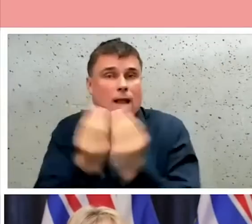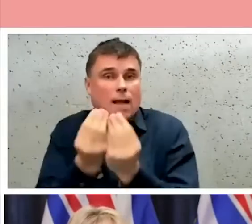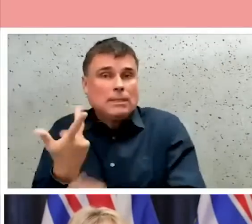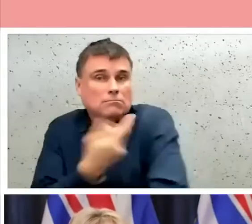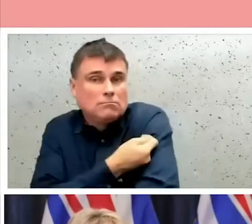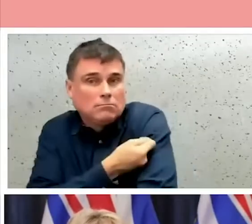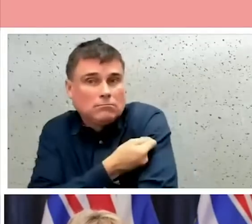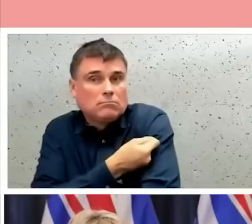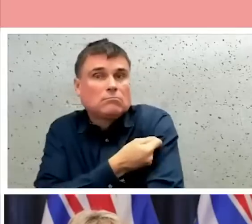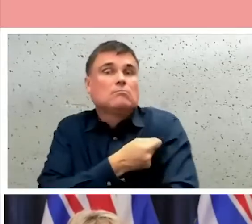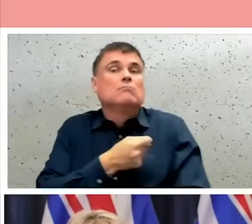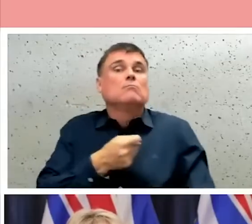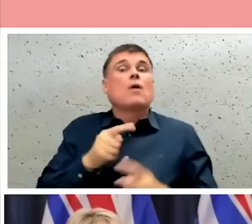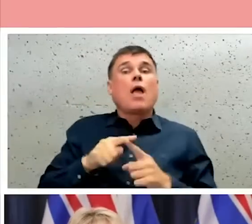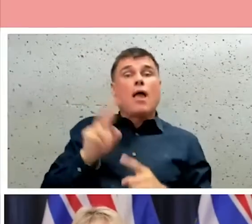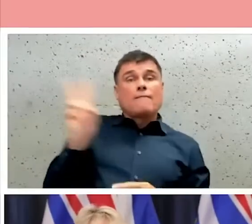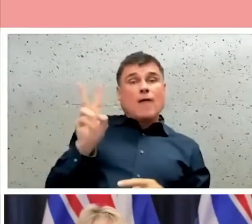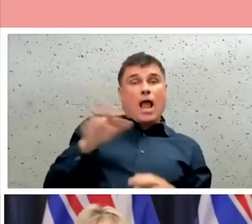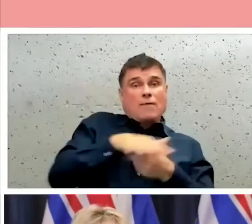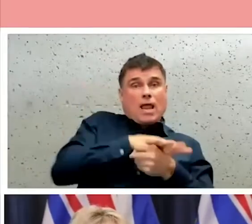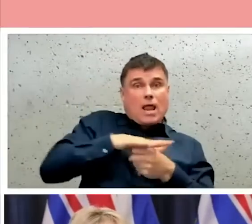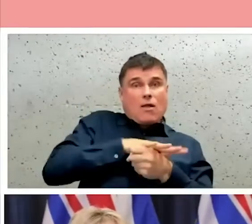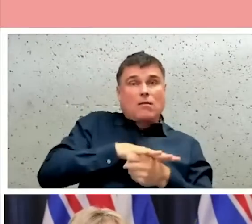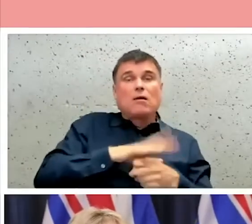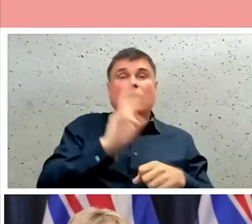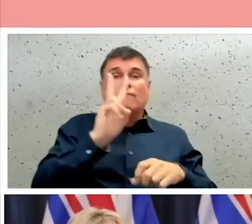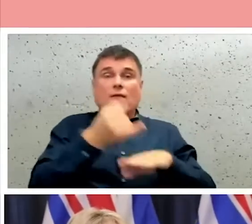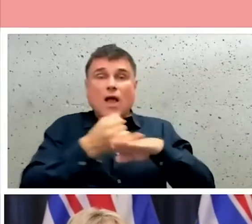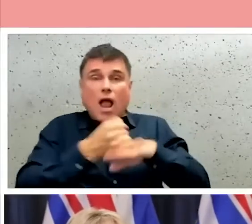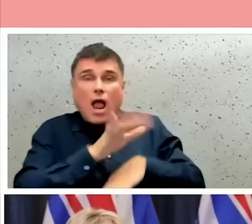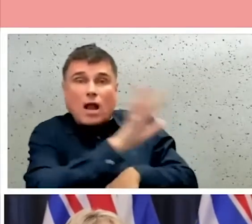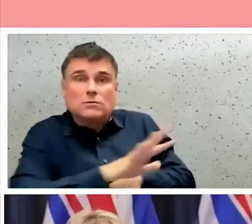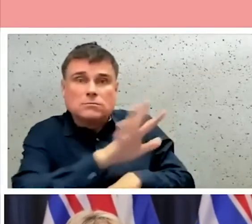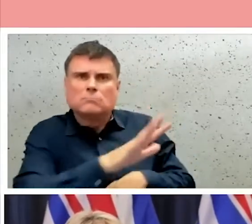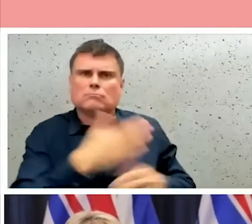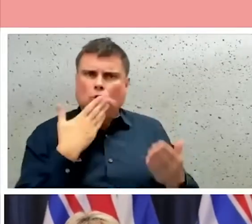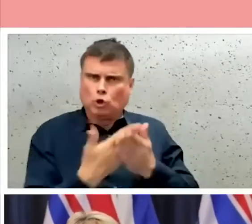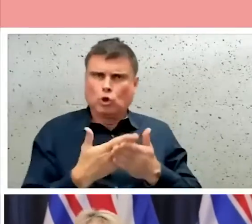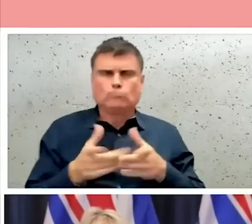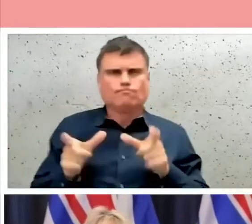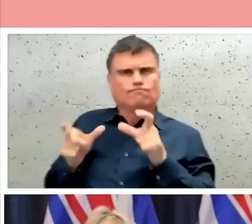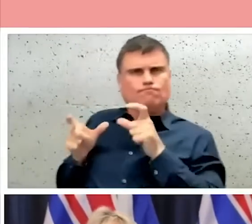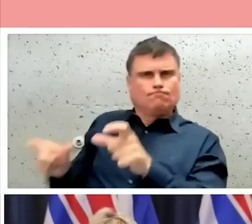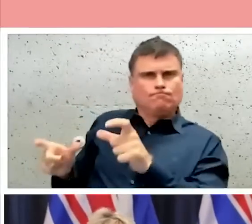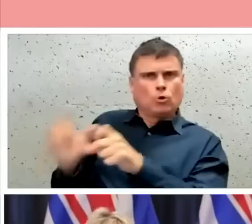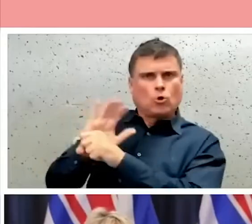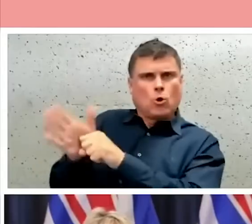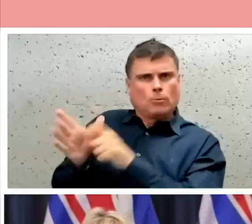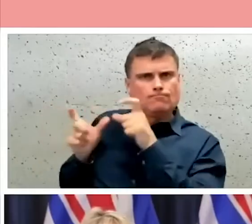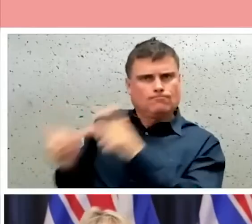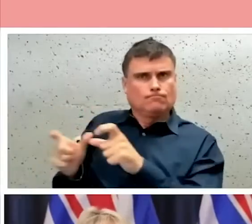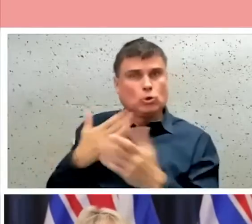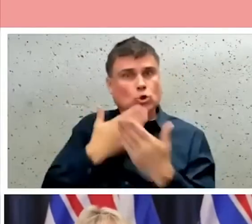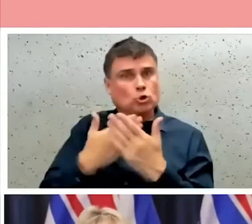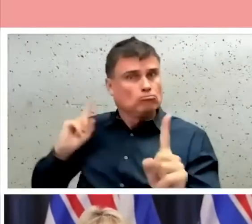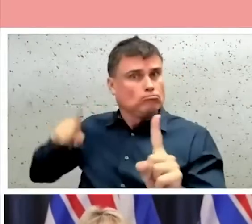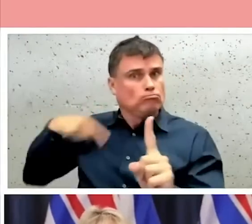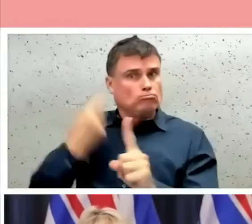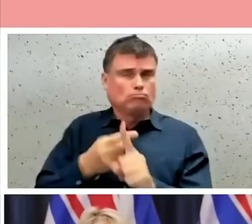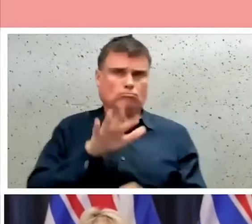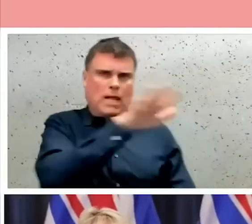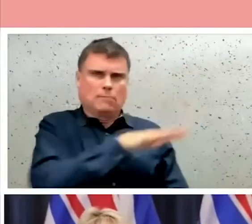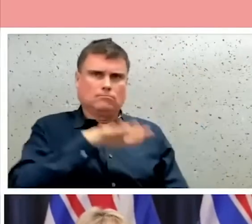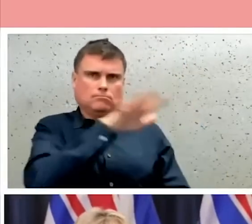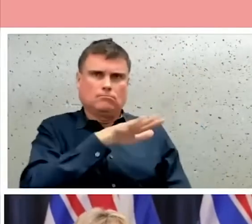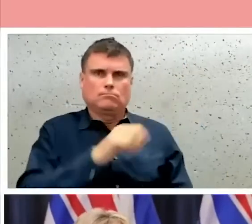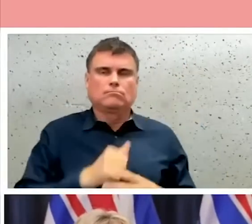Health. So this gives you a good sense of where we are now. This tells the picture a little bit of what we're